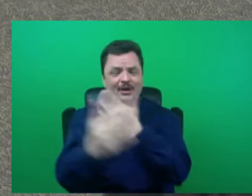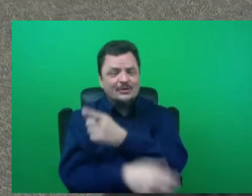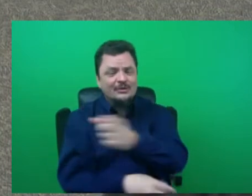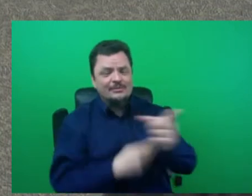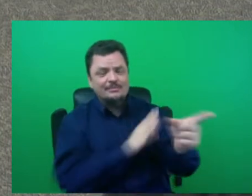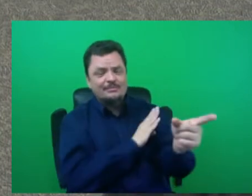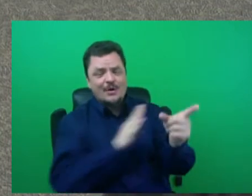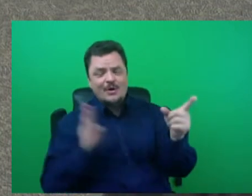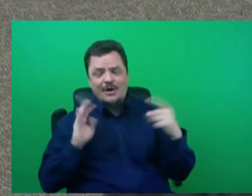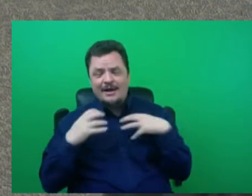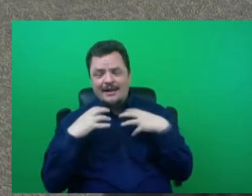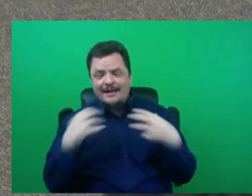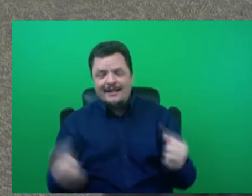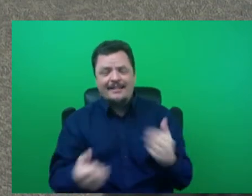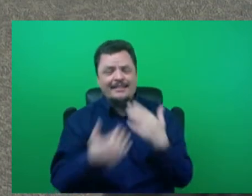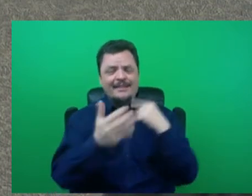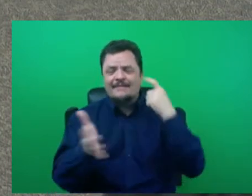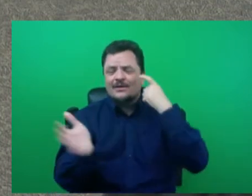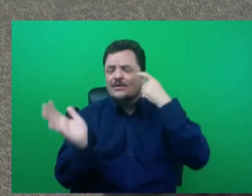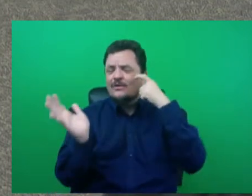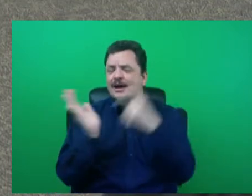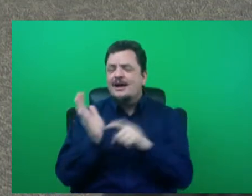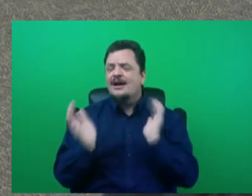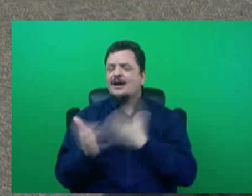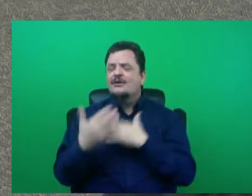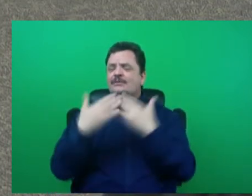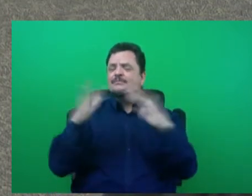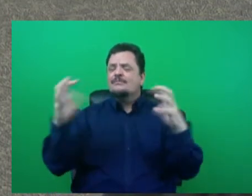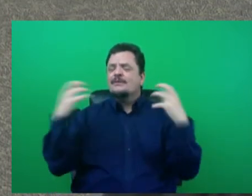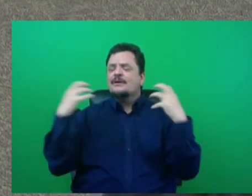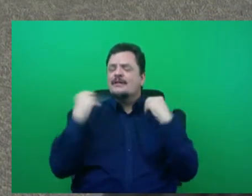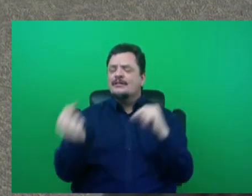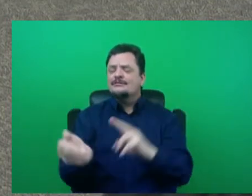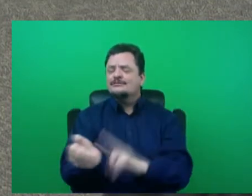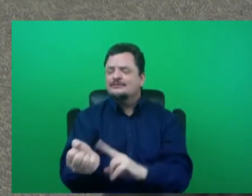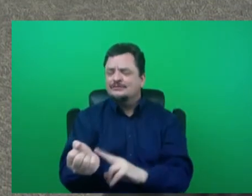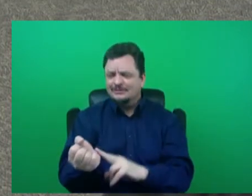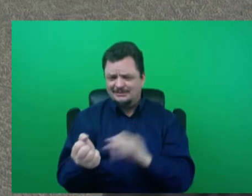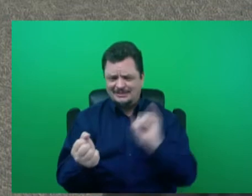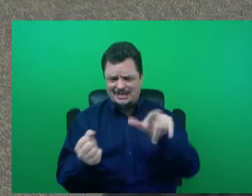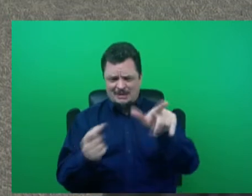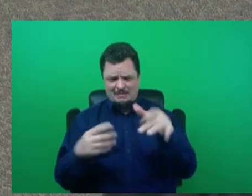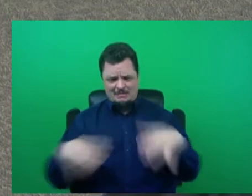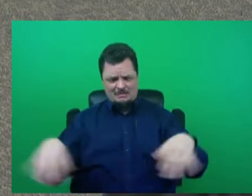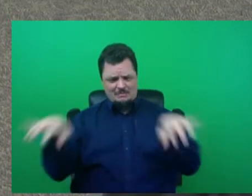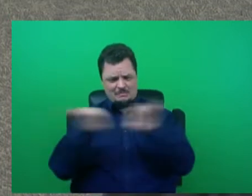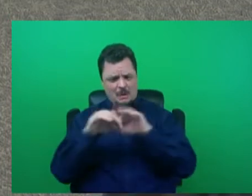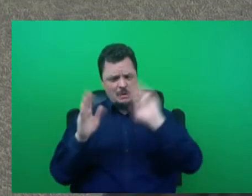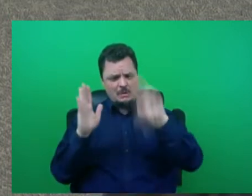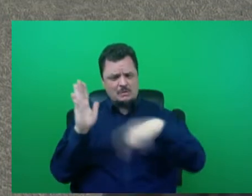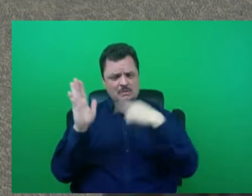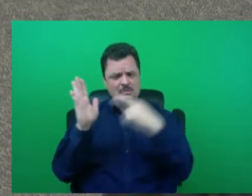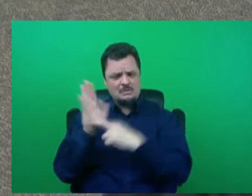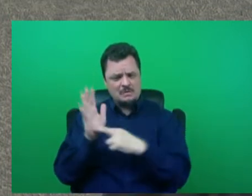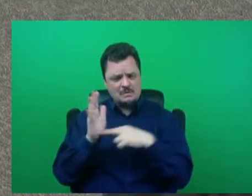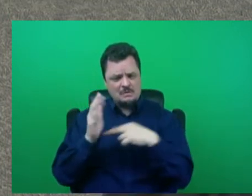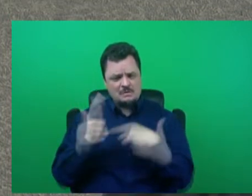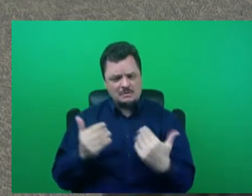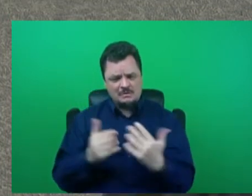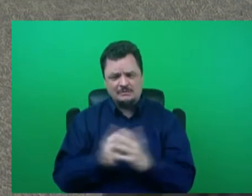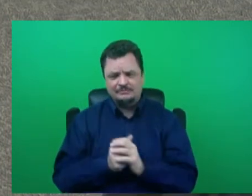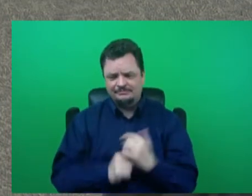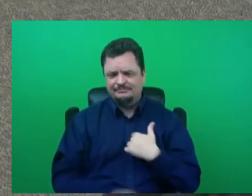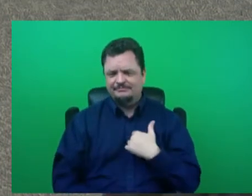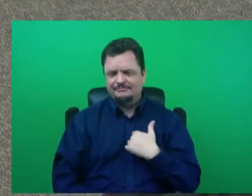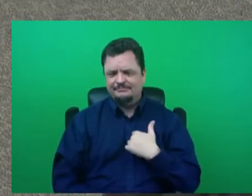and the important role that they play in our agency. And I just have to say, I'm so glad that my career path took me to